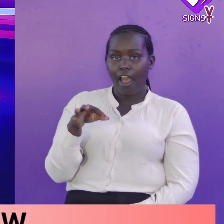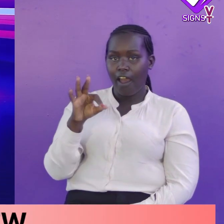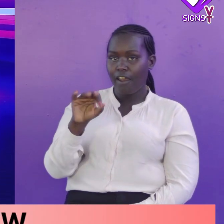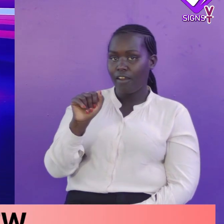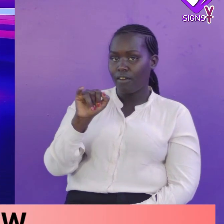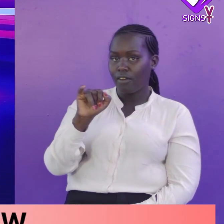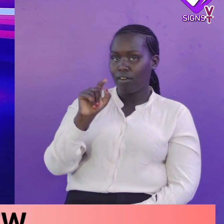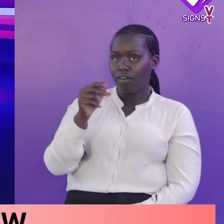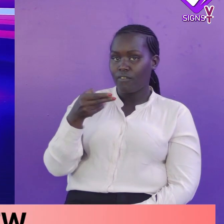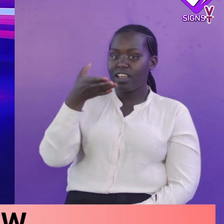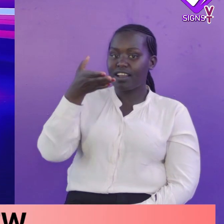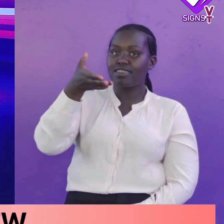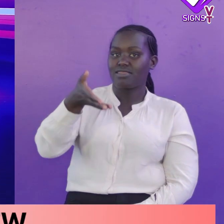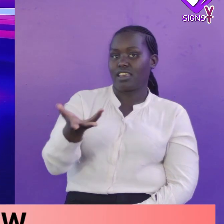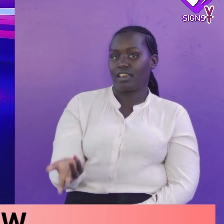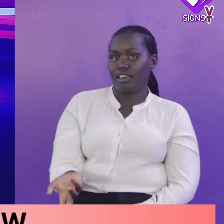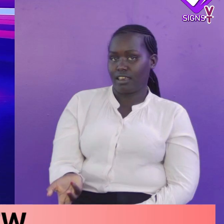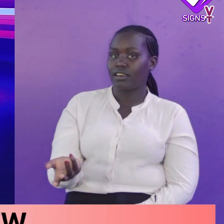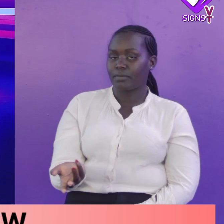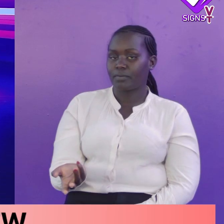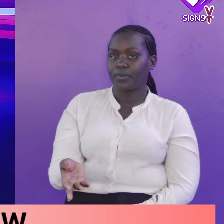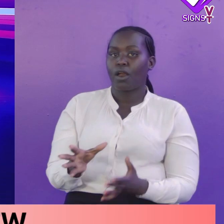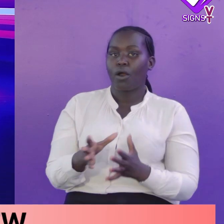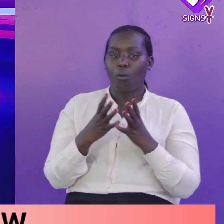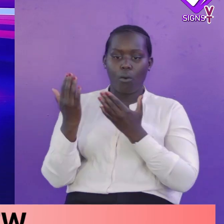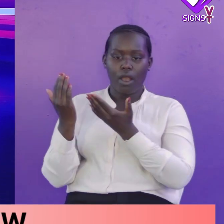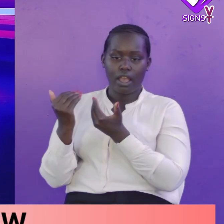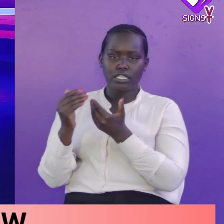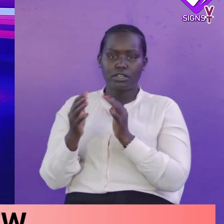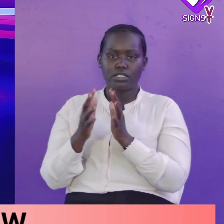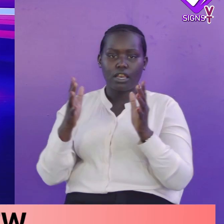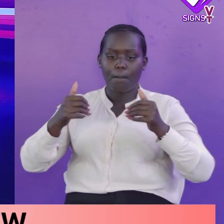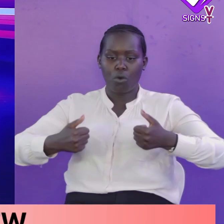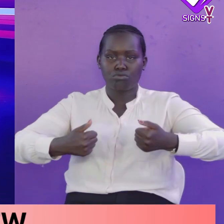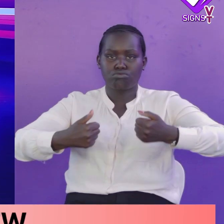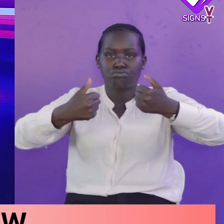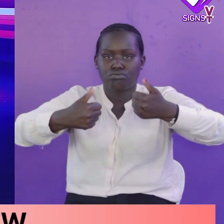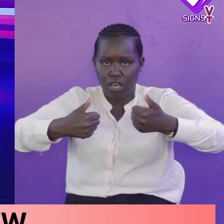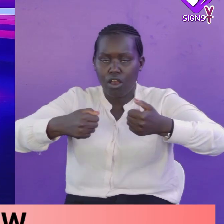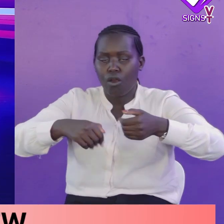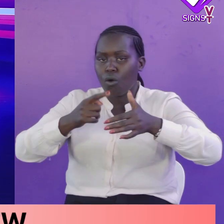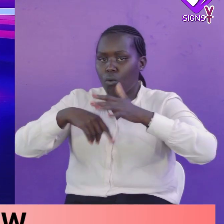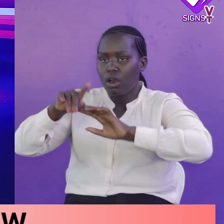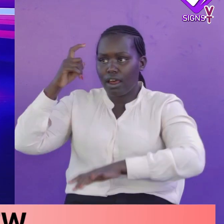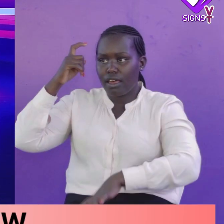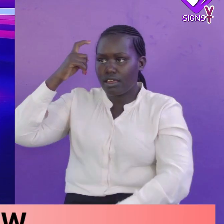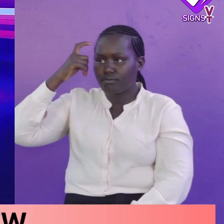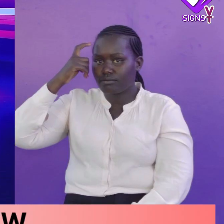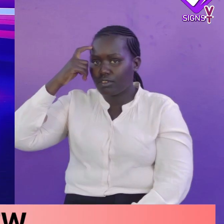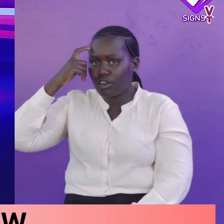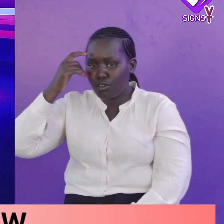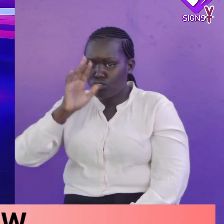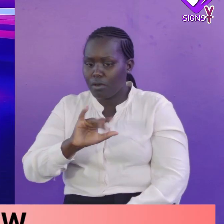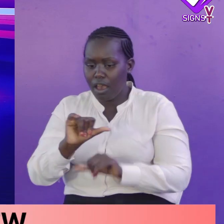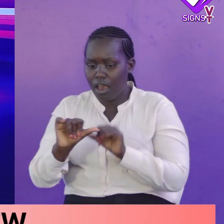hapo, so we are expecting more medals. But what are your general thoughts concerning this